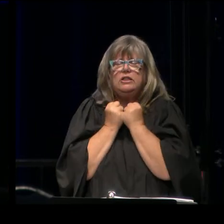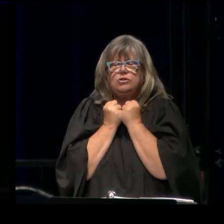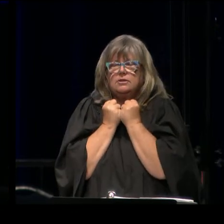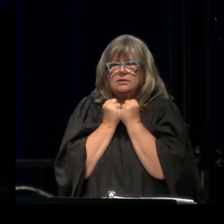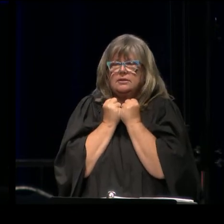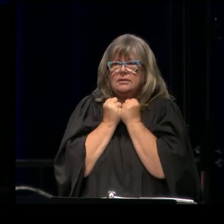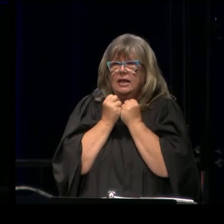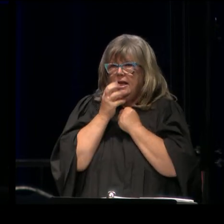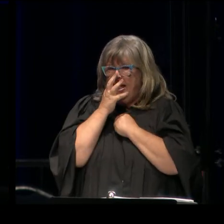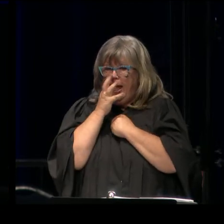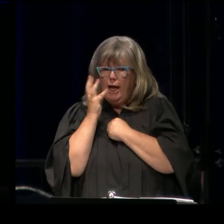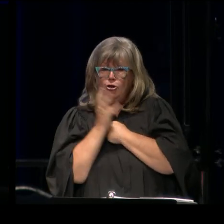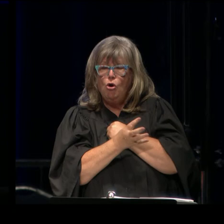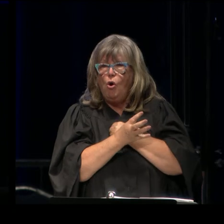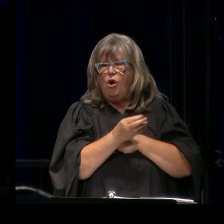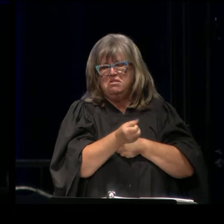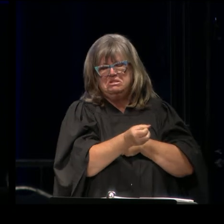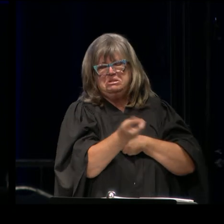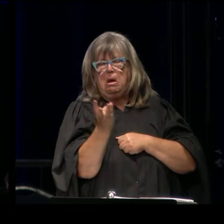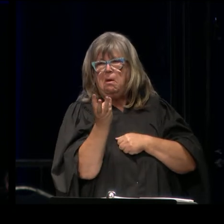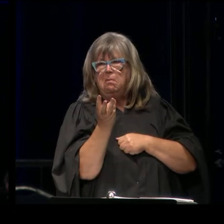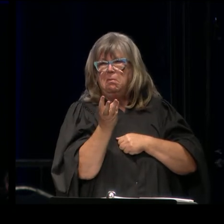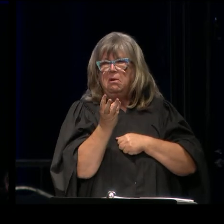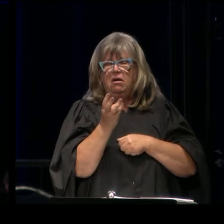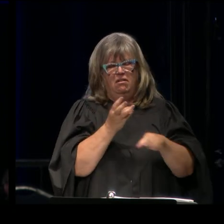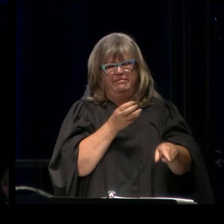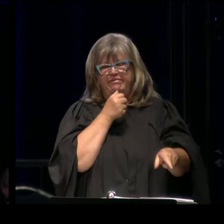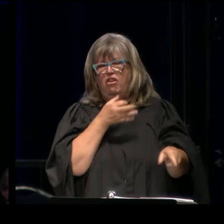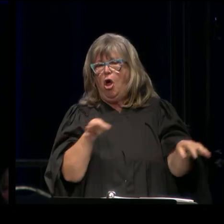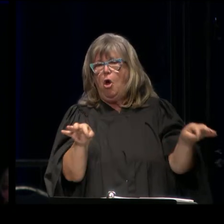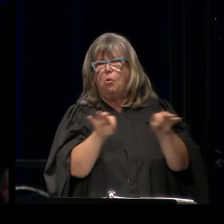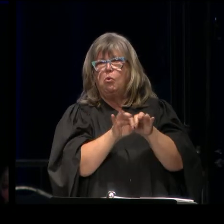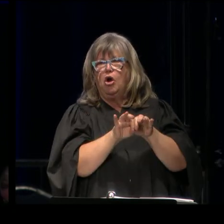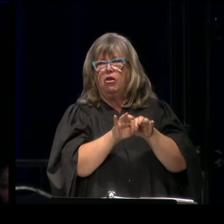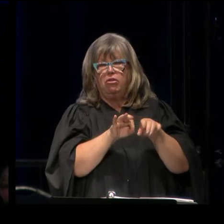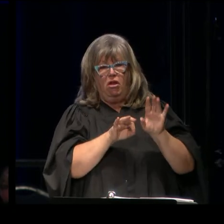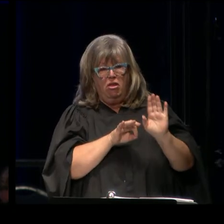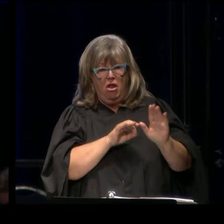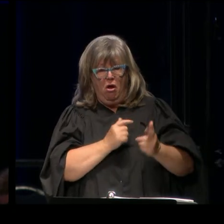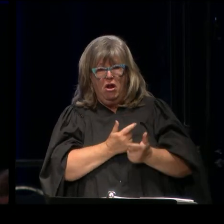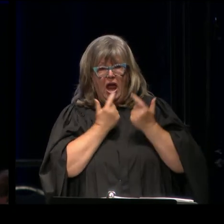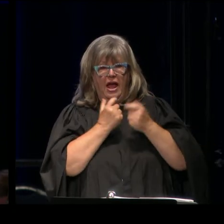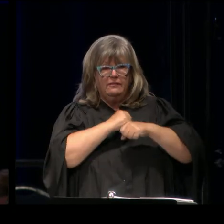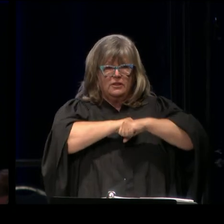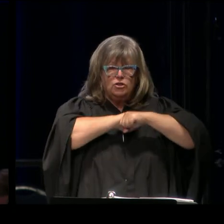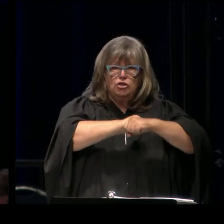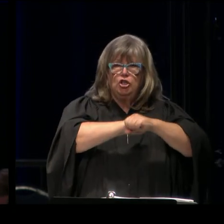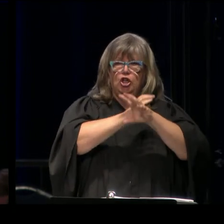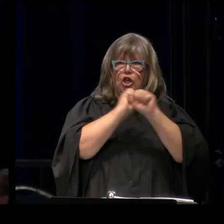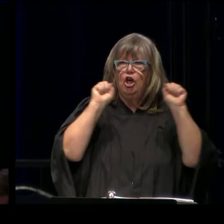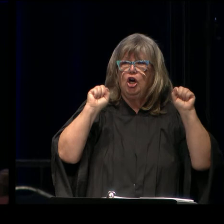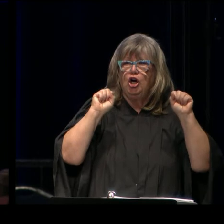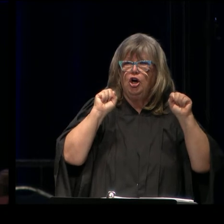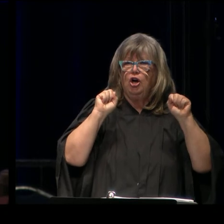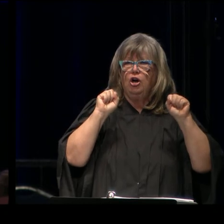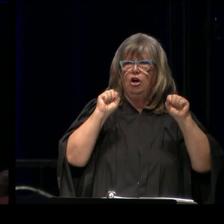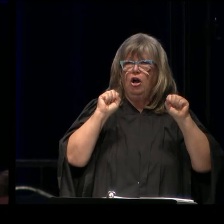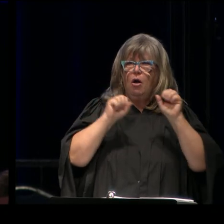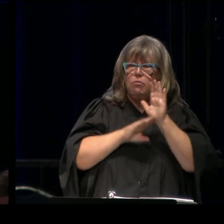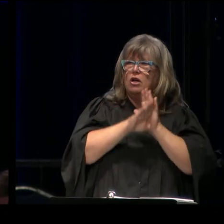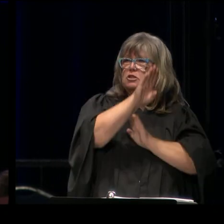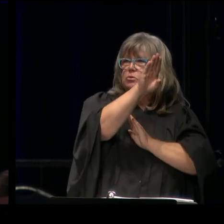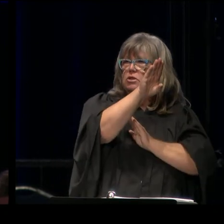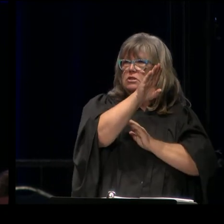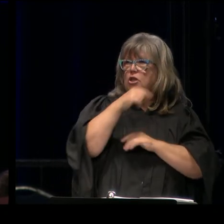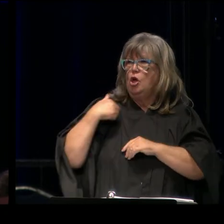is ignored or considered unworthy of a secure and a prosperous life. We need to be, and